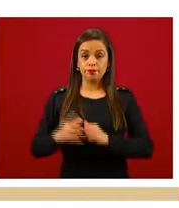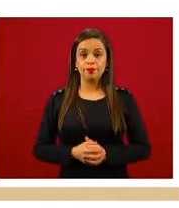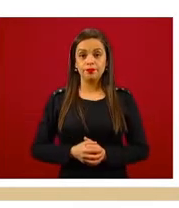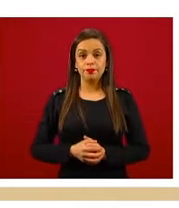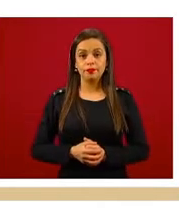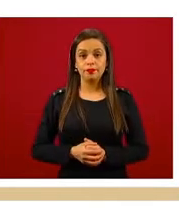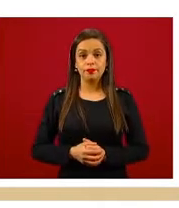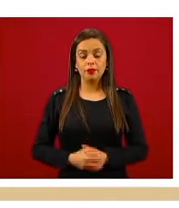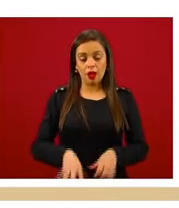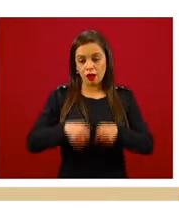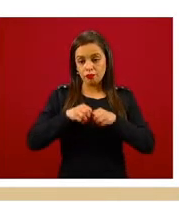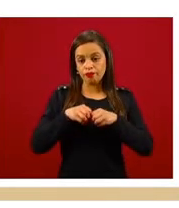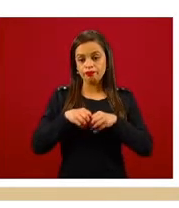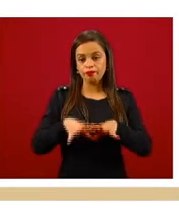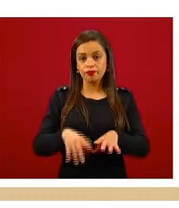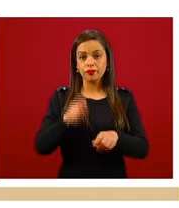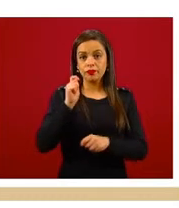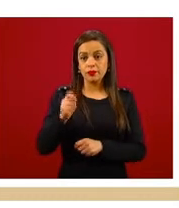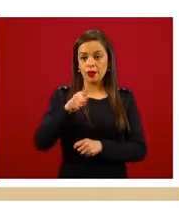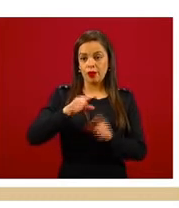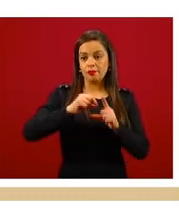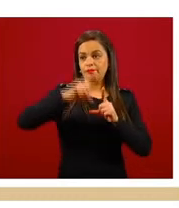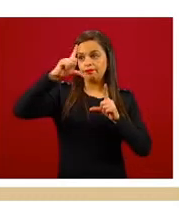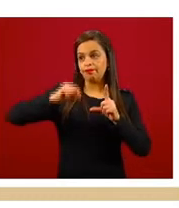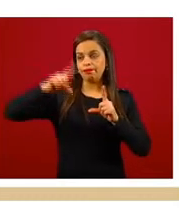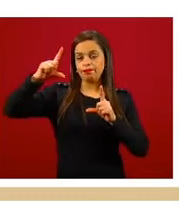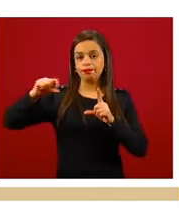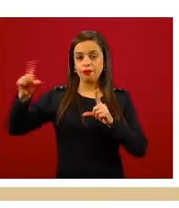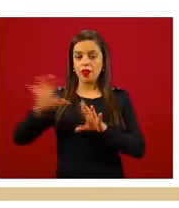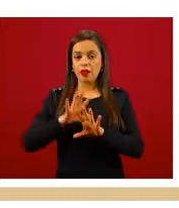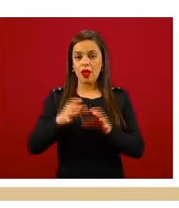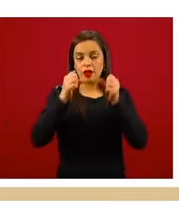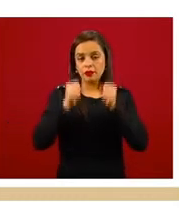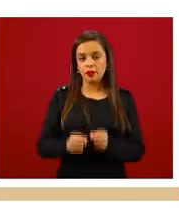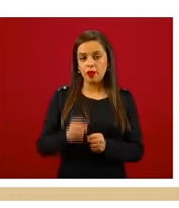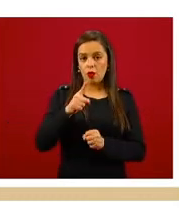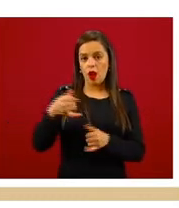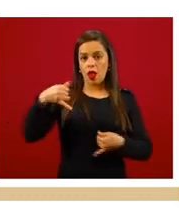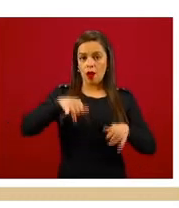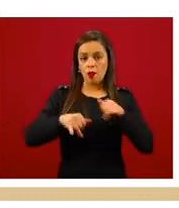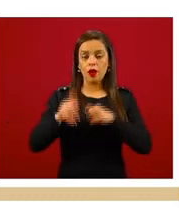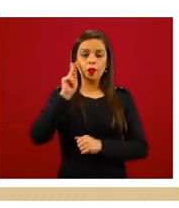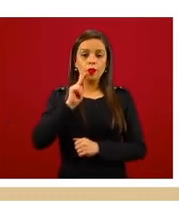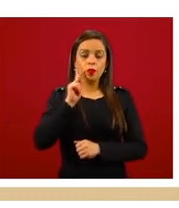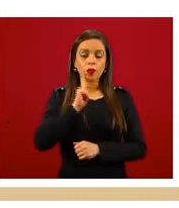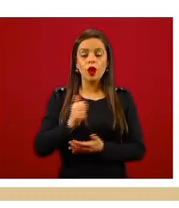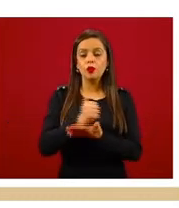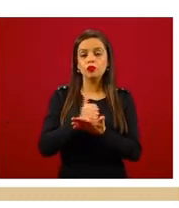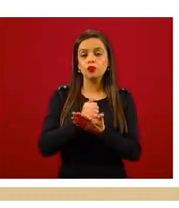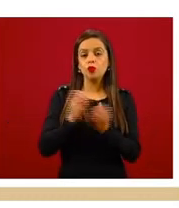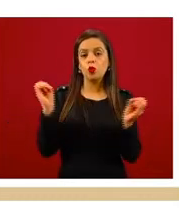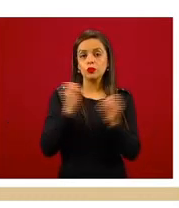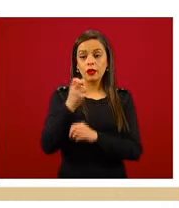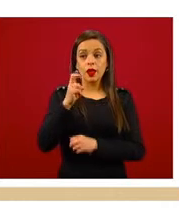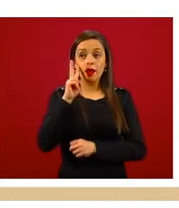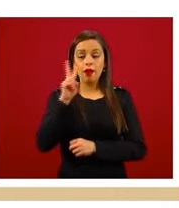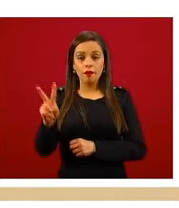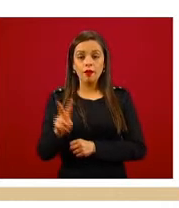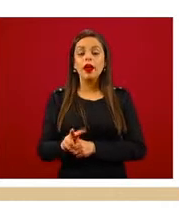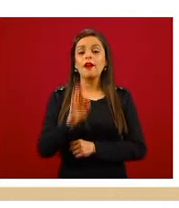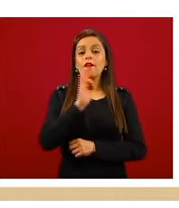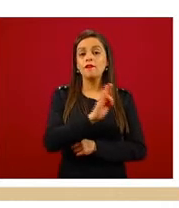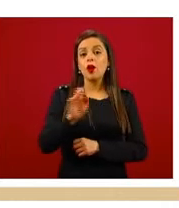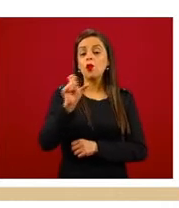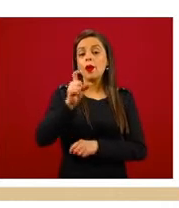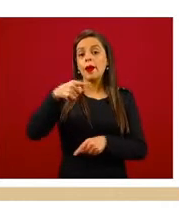rates. On my next slide, you can see the distribution for the confirmed fatality rates, which are in